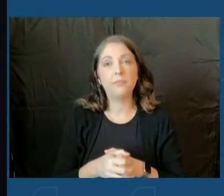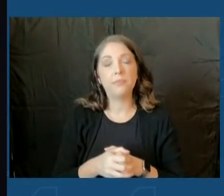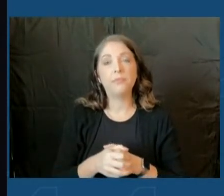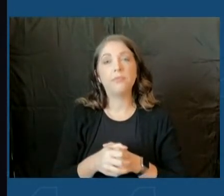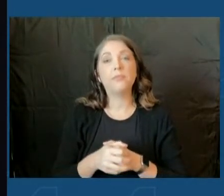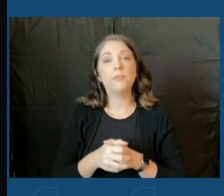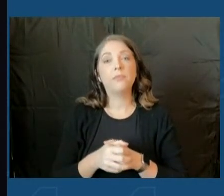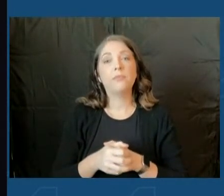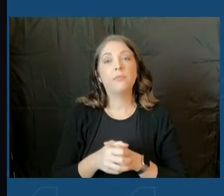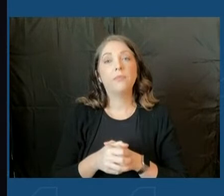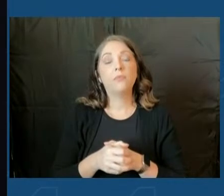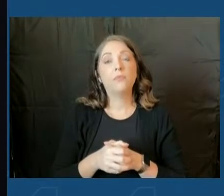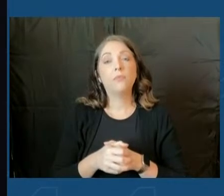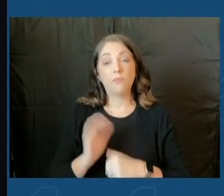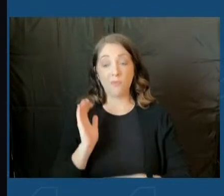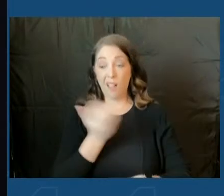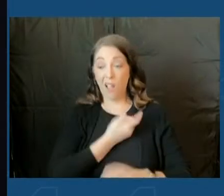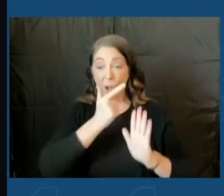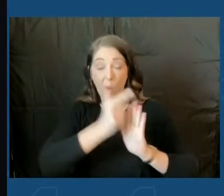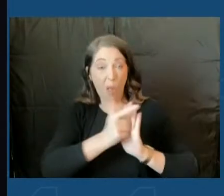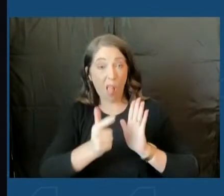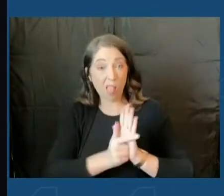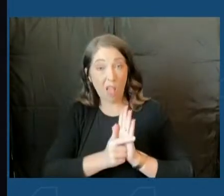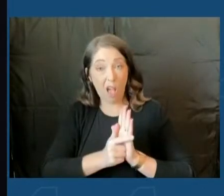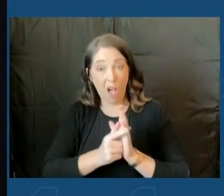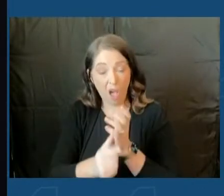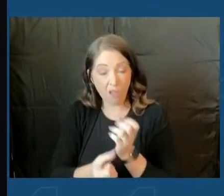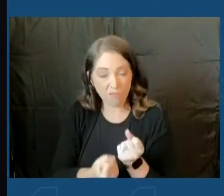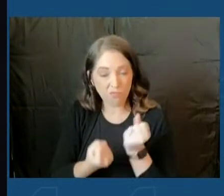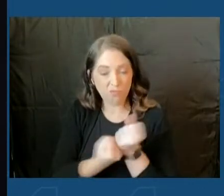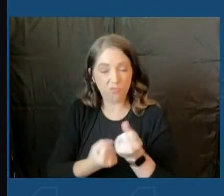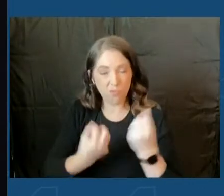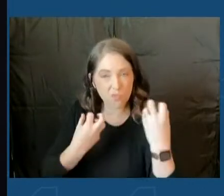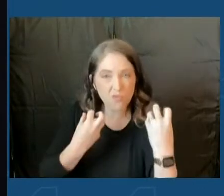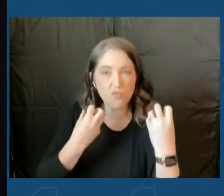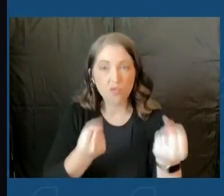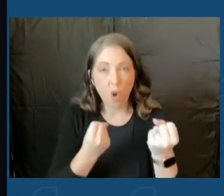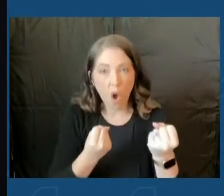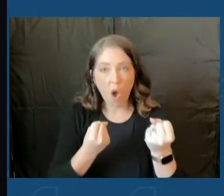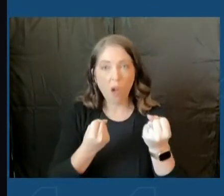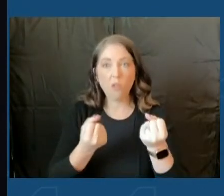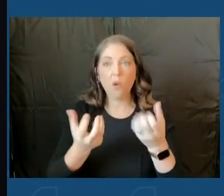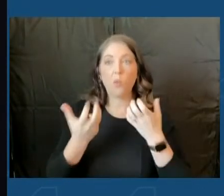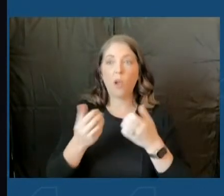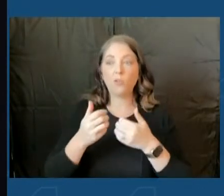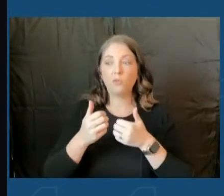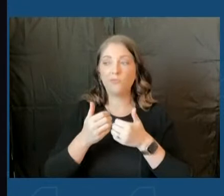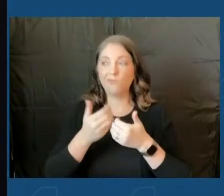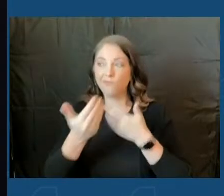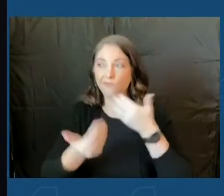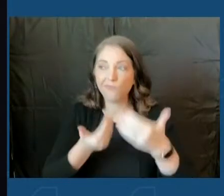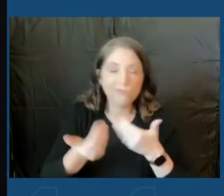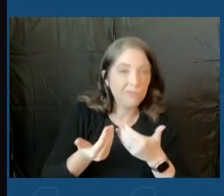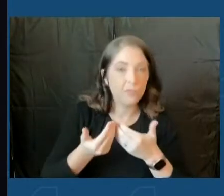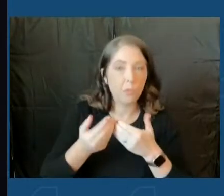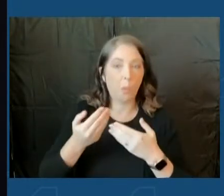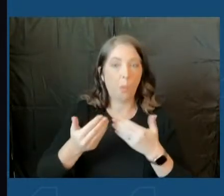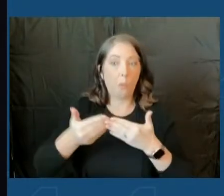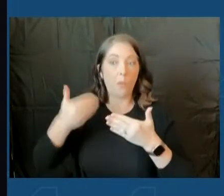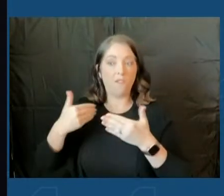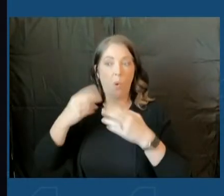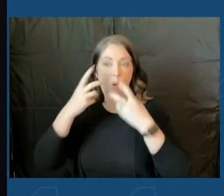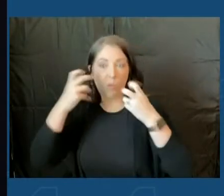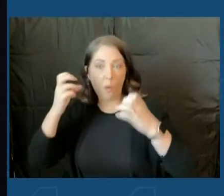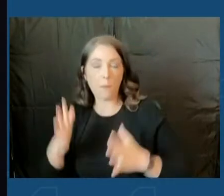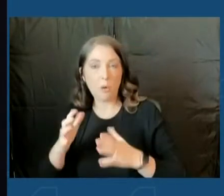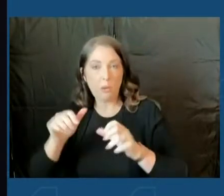Strengthening our laws to keep up with the criminals, get ahead of the criminals who break them, but also partnering at the community level in